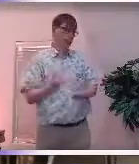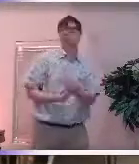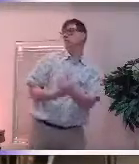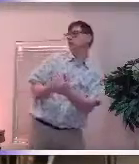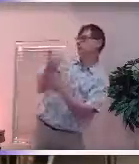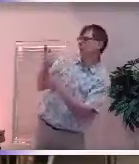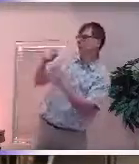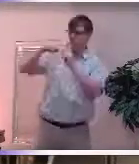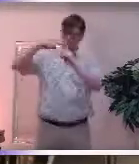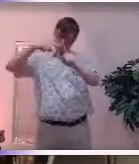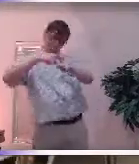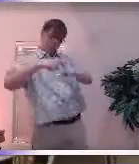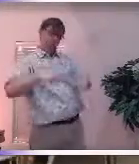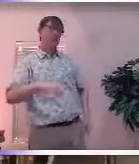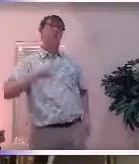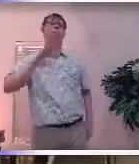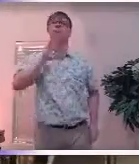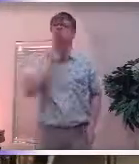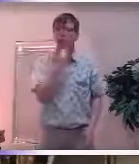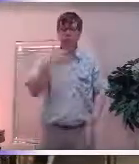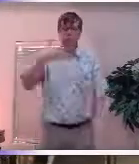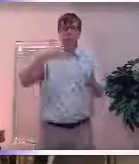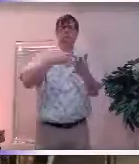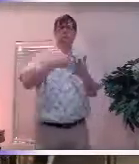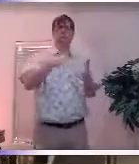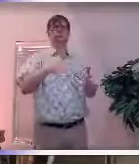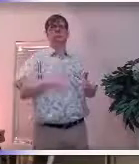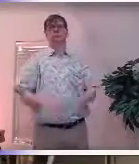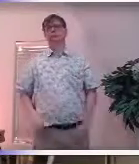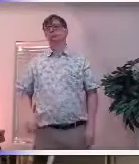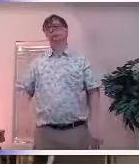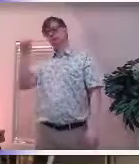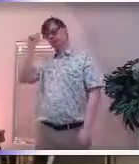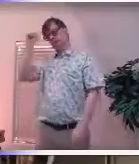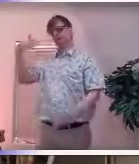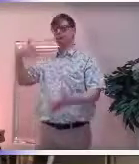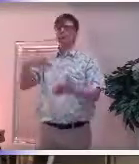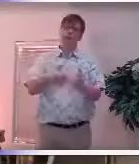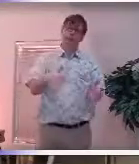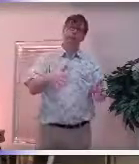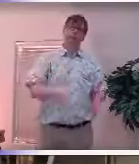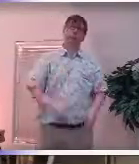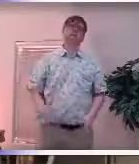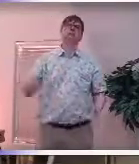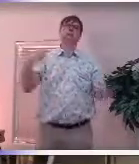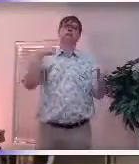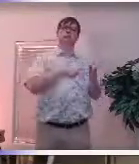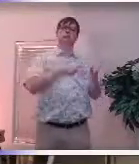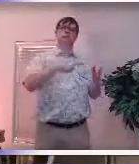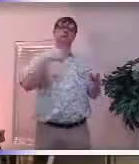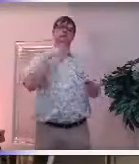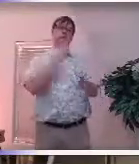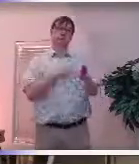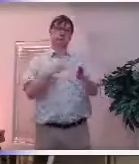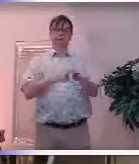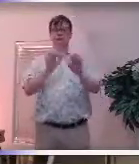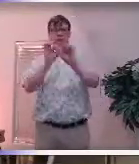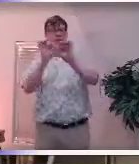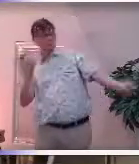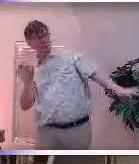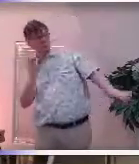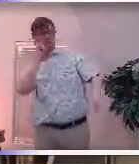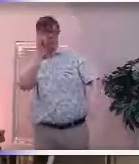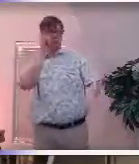to. But in the beginning, here's the interesting part. In the beginning, there were different species